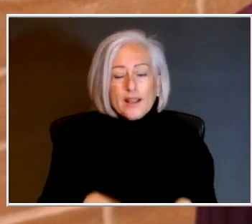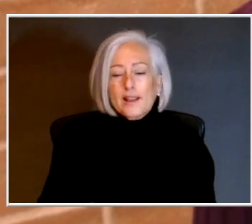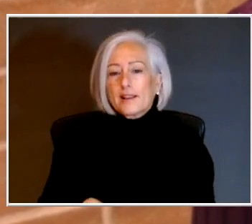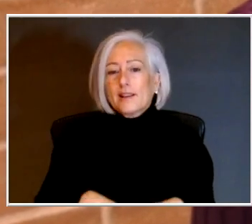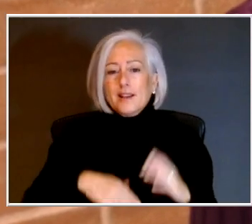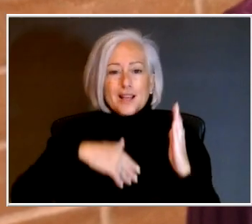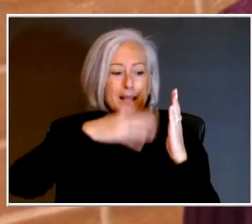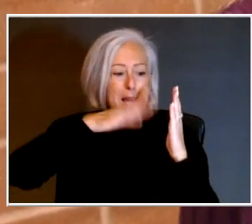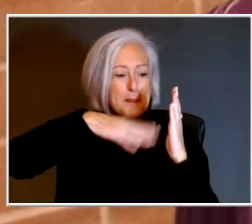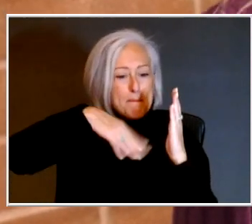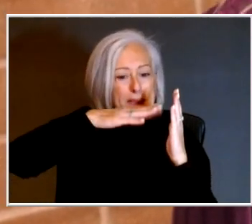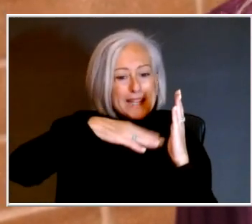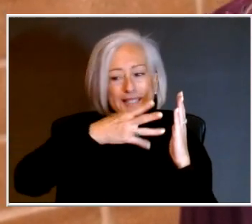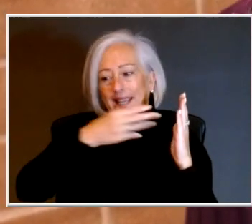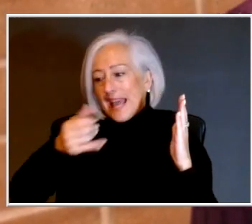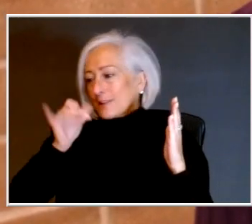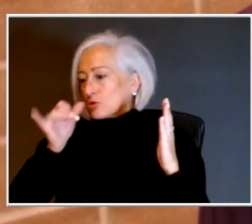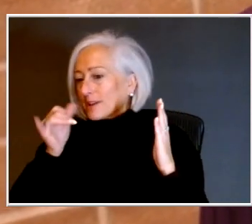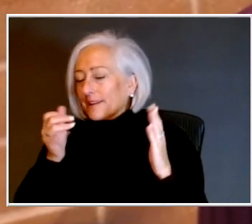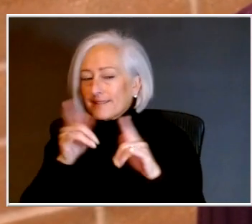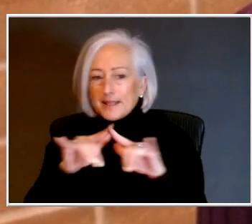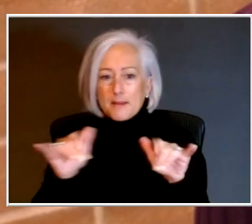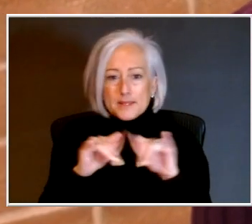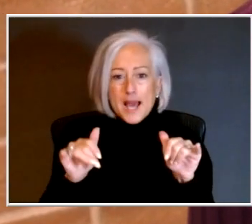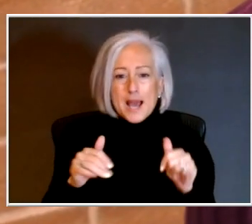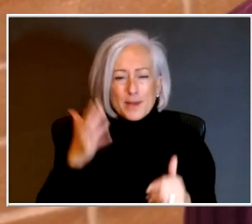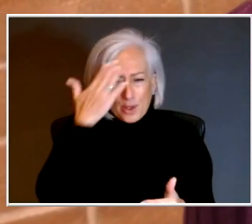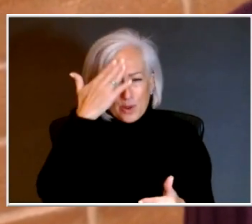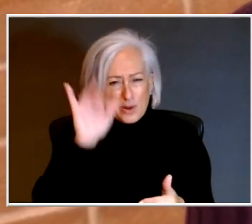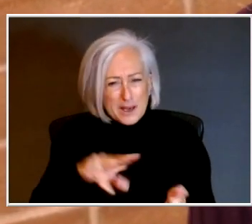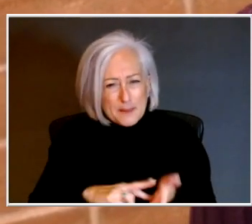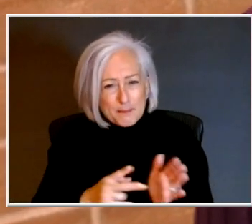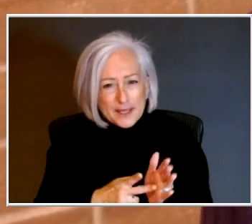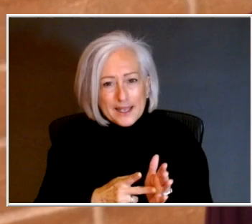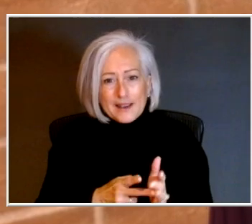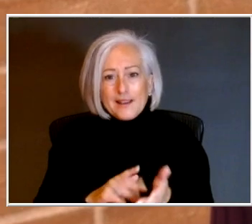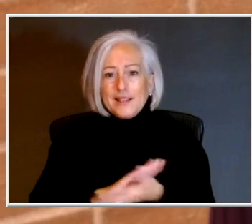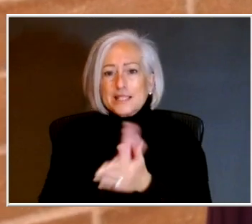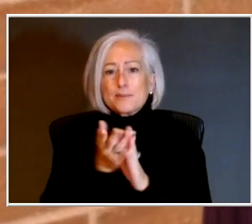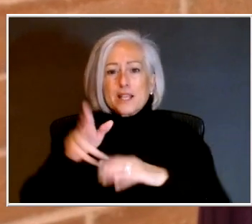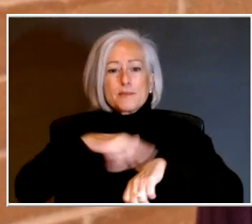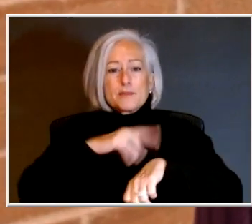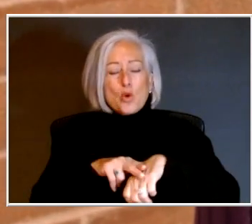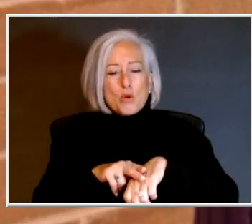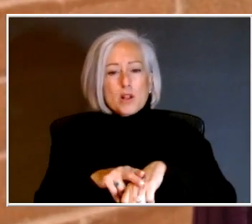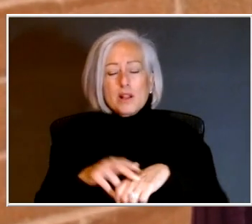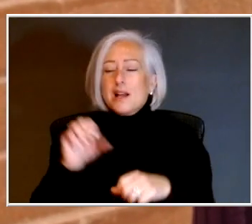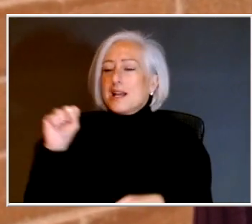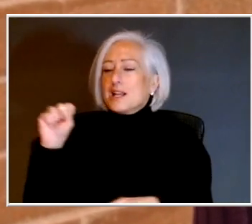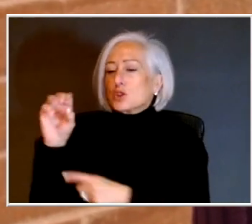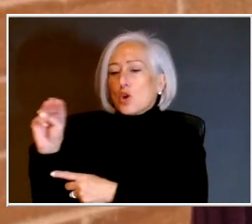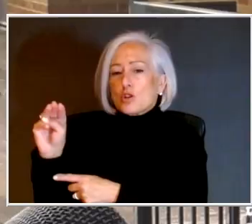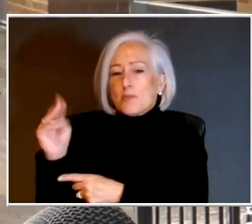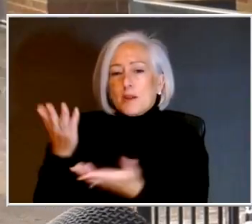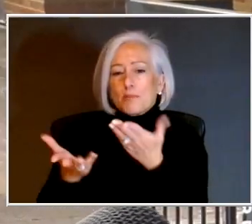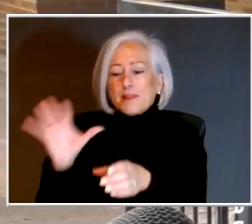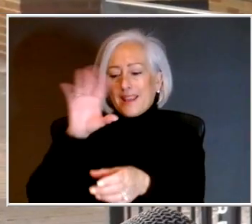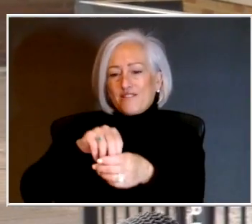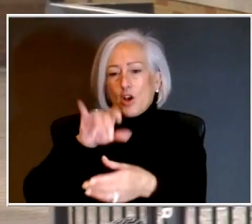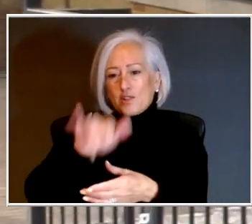talking about? I don't know, I think it's become so normalized now, and social media probably plays a part into that for